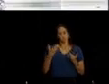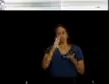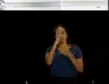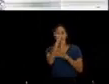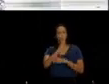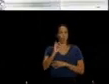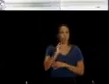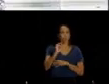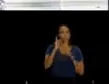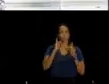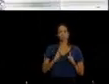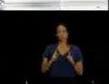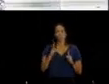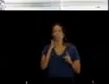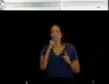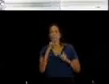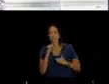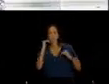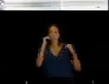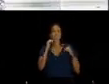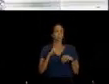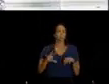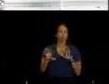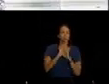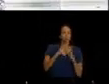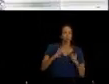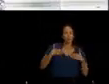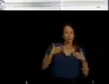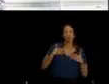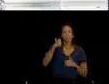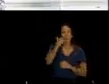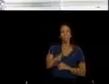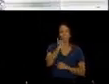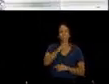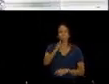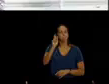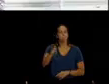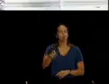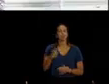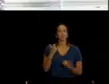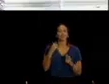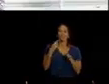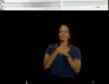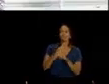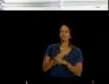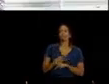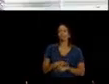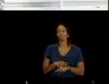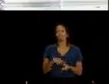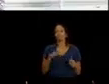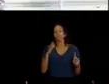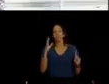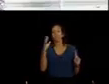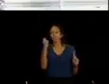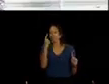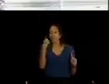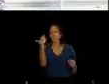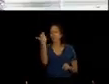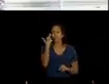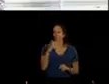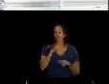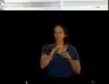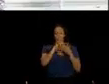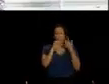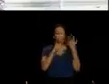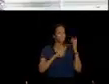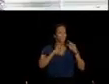happy and what it means to choose joy every day, I realize that these sorts of stories are the stories that matter,